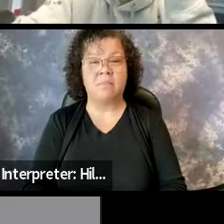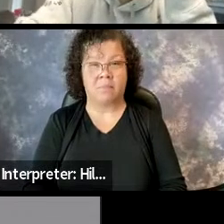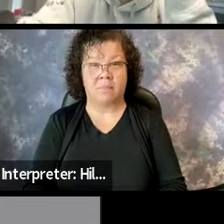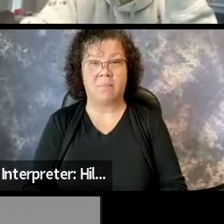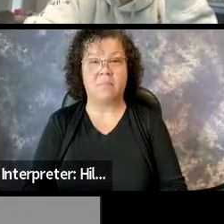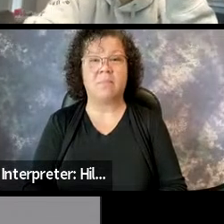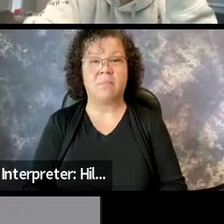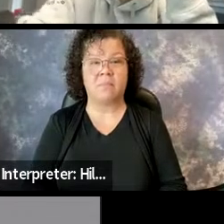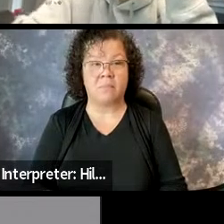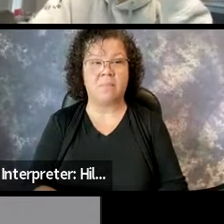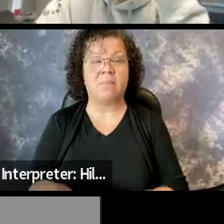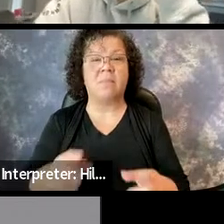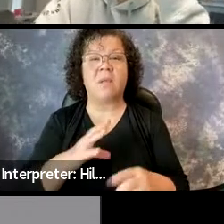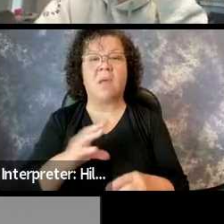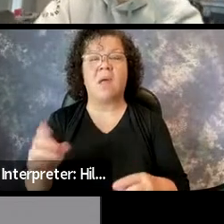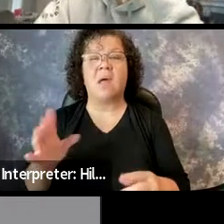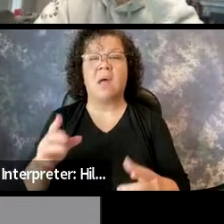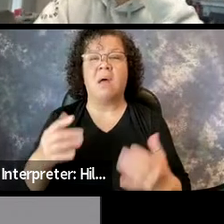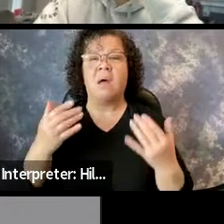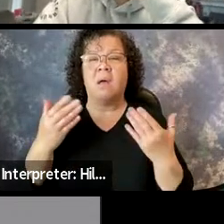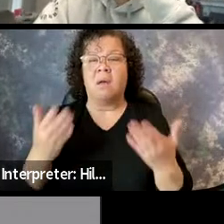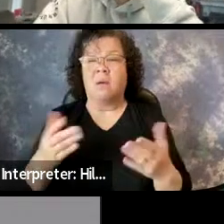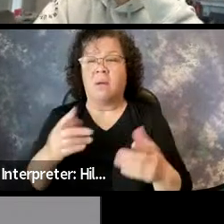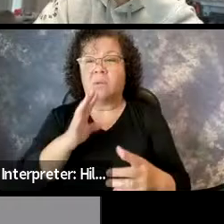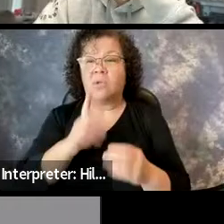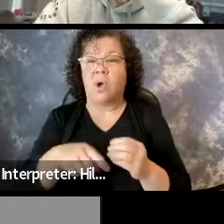So let's talk about